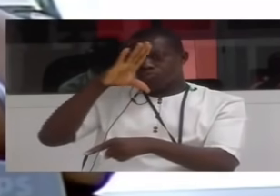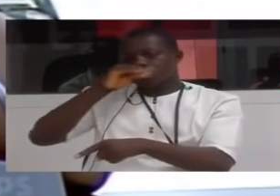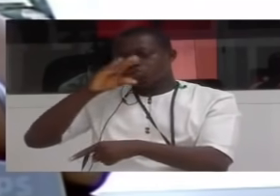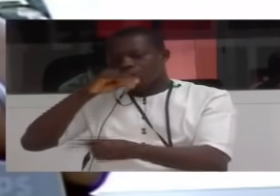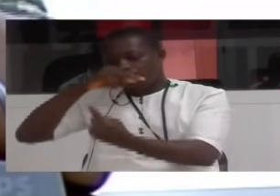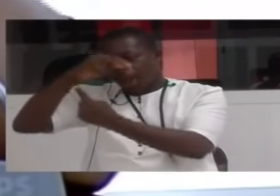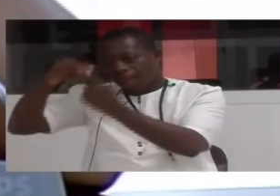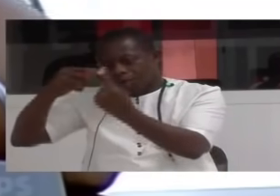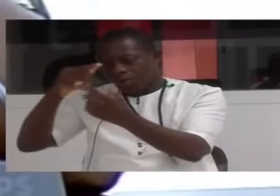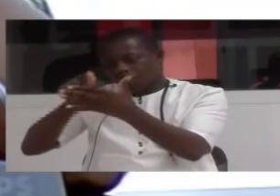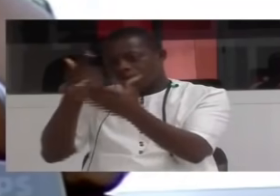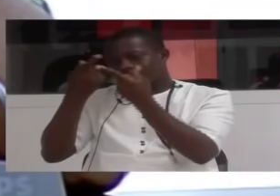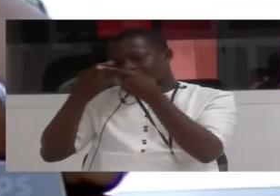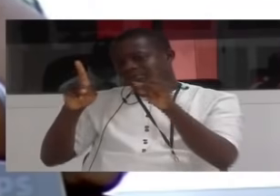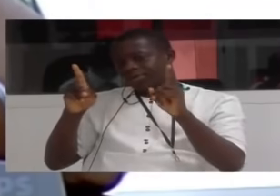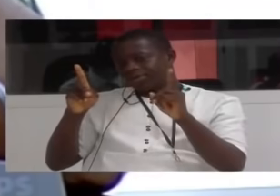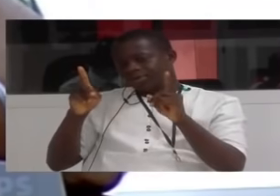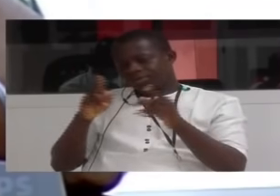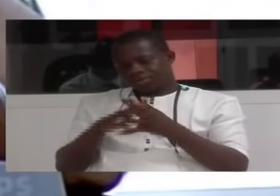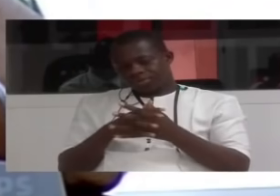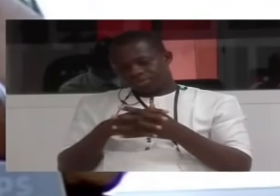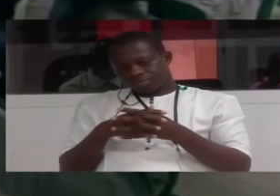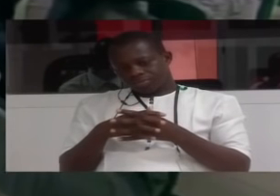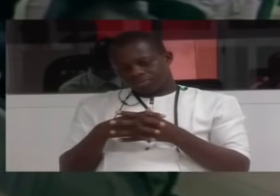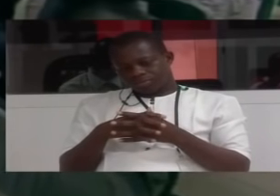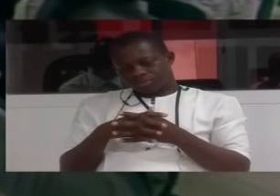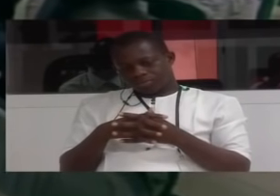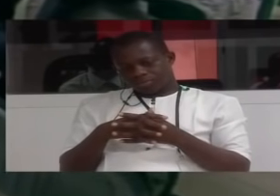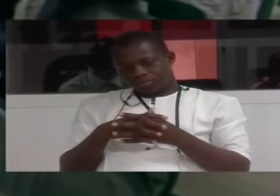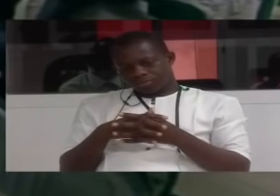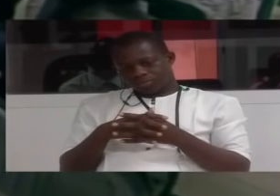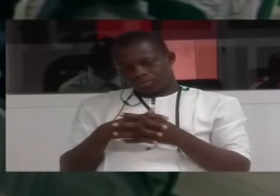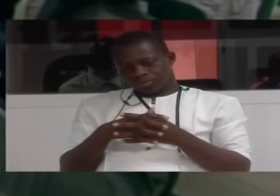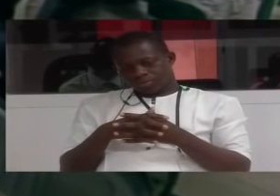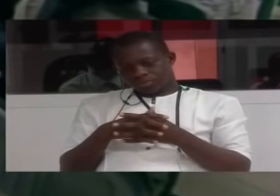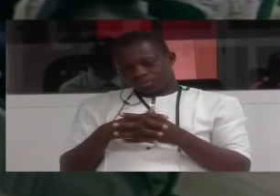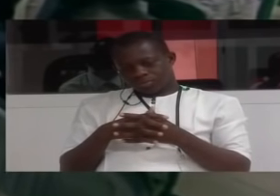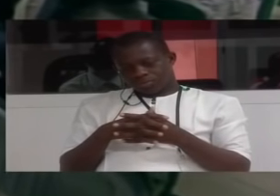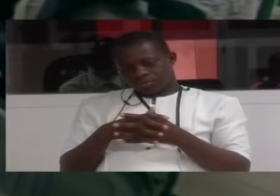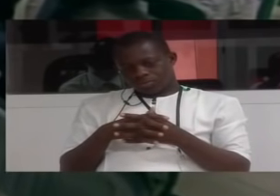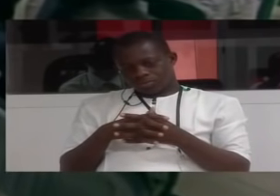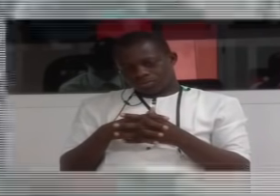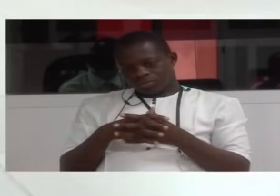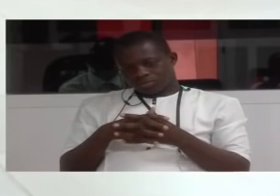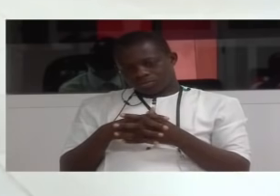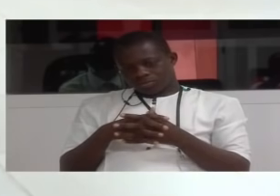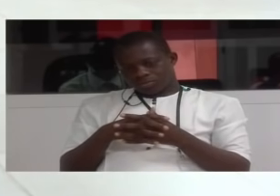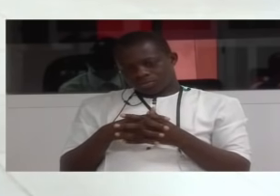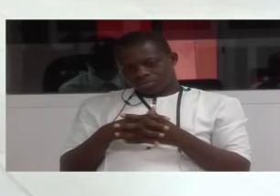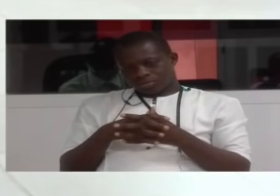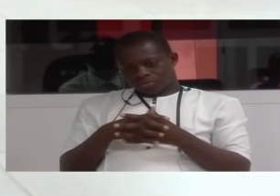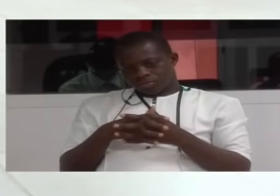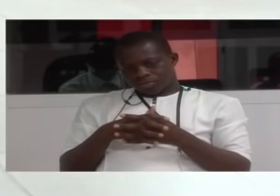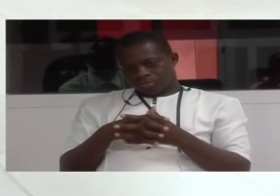Ci ligay bi ngeen warona def digante Gambia ak Kazamas, ñaar ñooñu civilian ñaar yoyu nga xamne bokk nañ ci seen